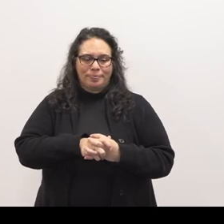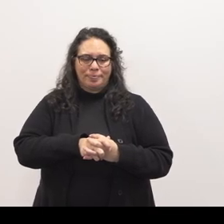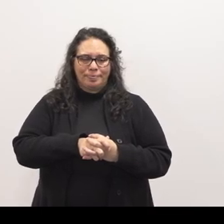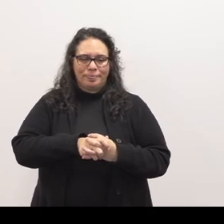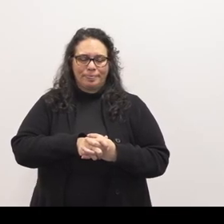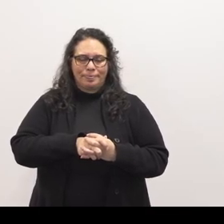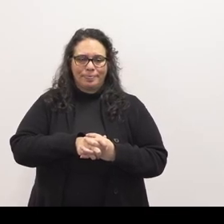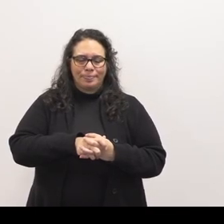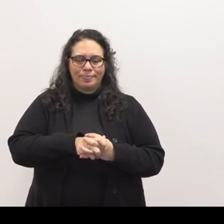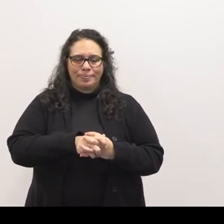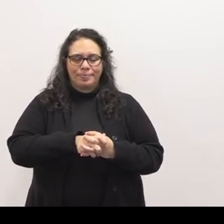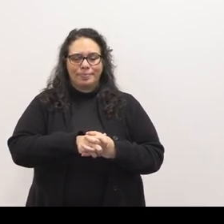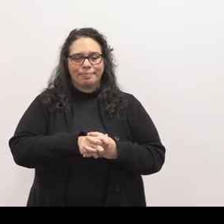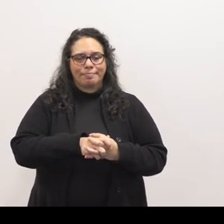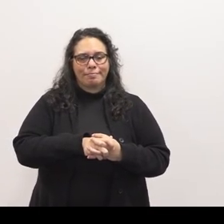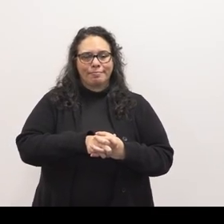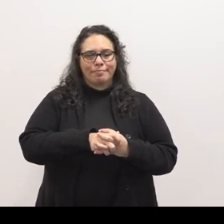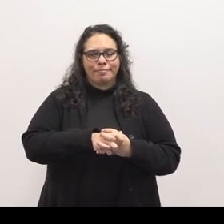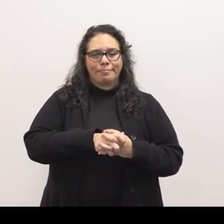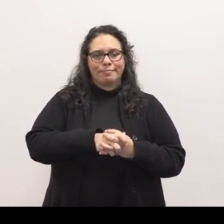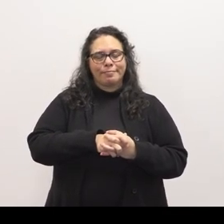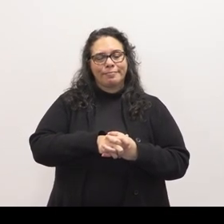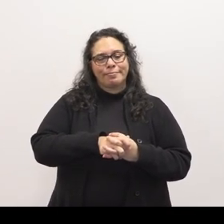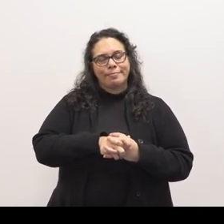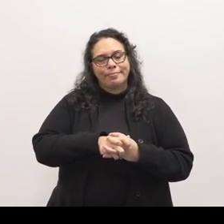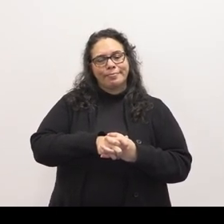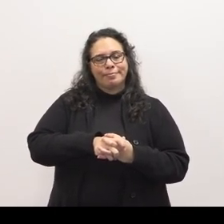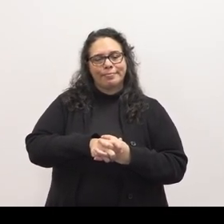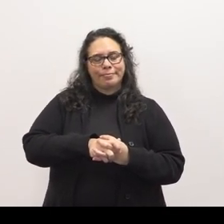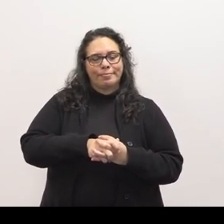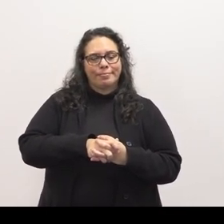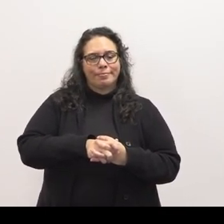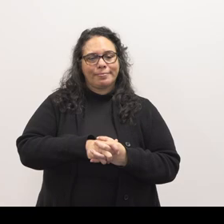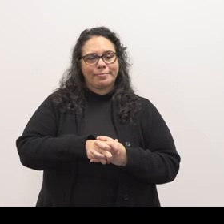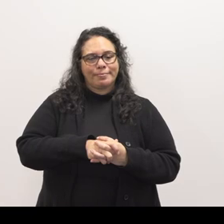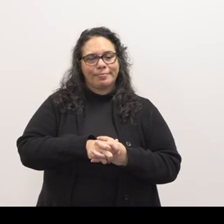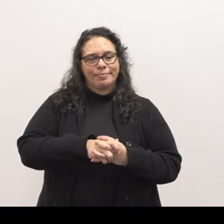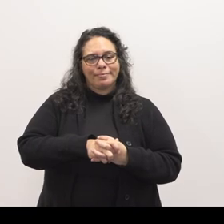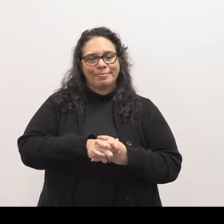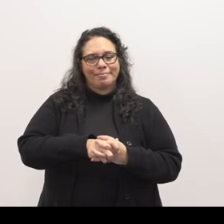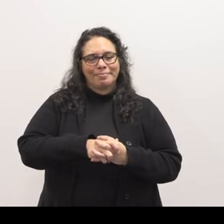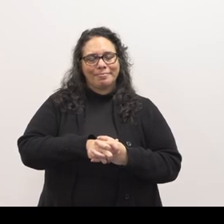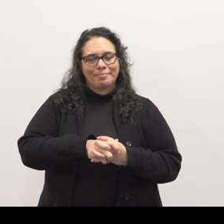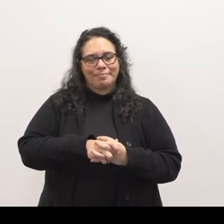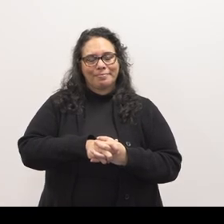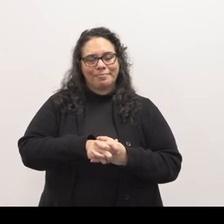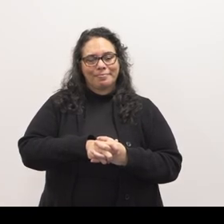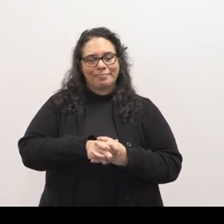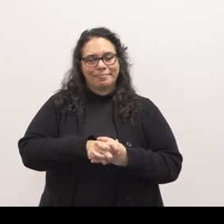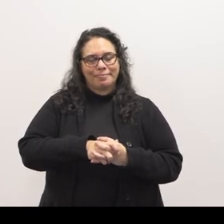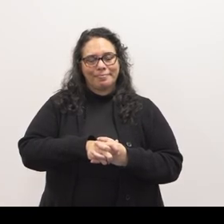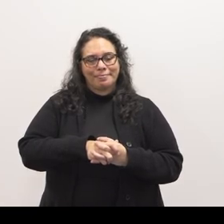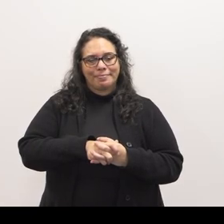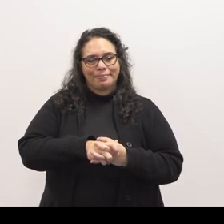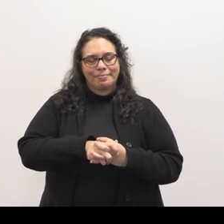Just to the progress monitoring calendar. We might be competing for, yeah, exactly.